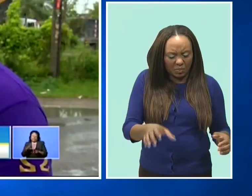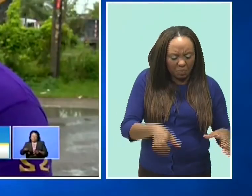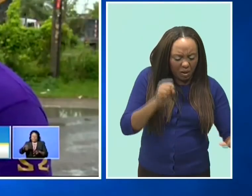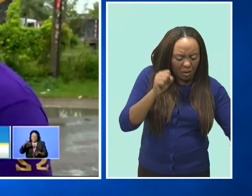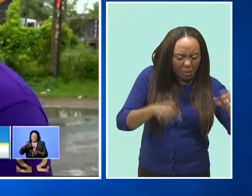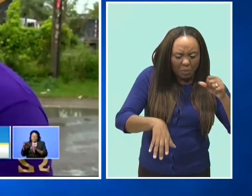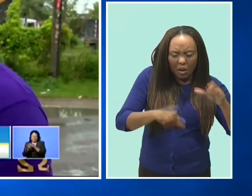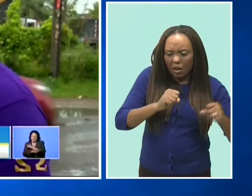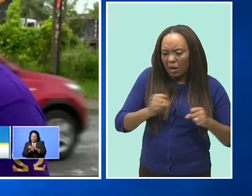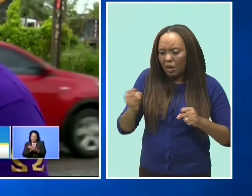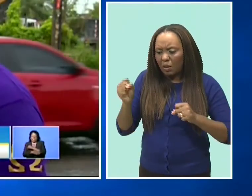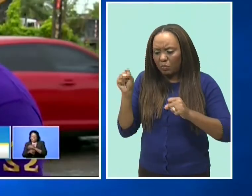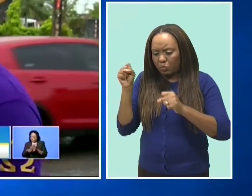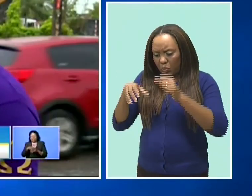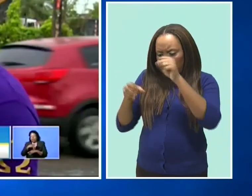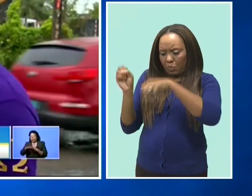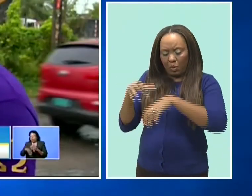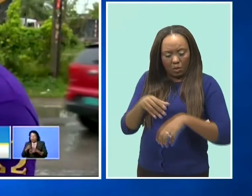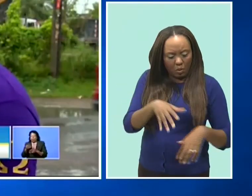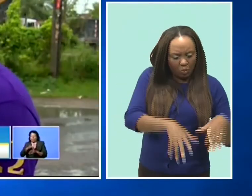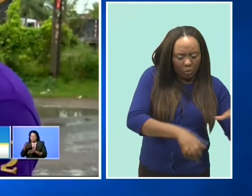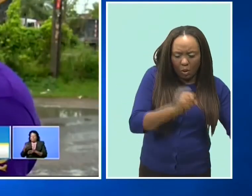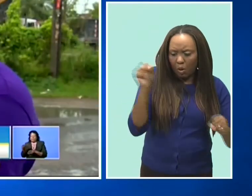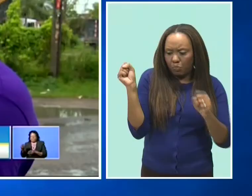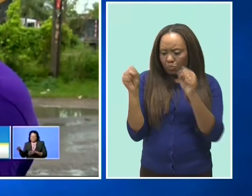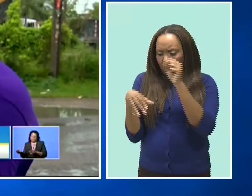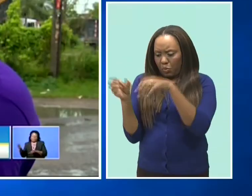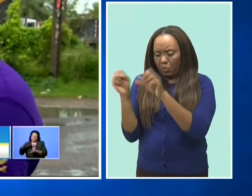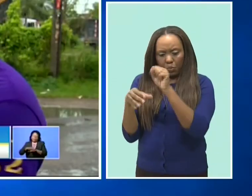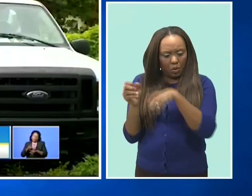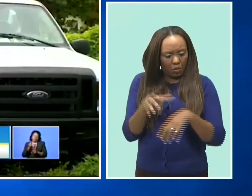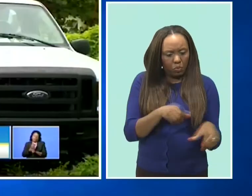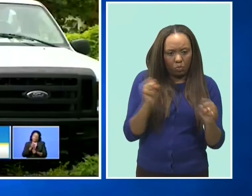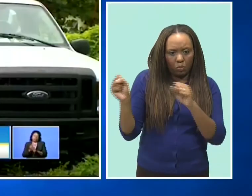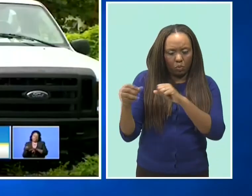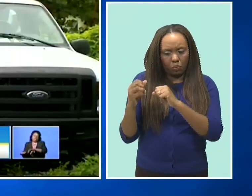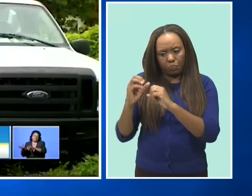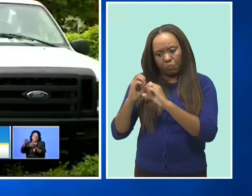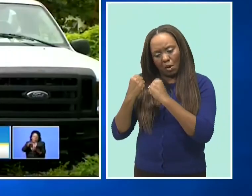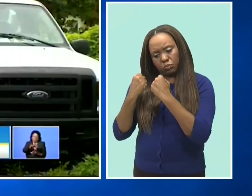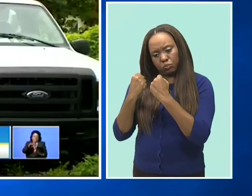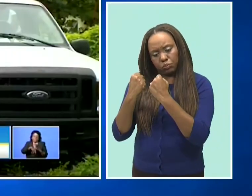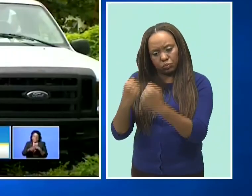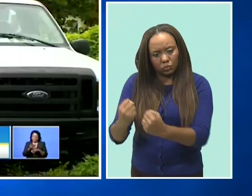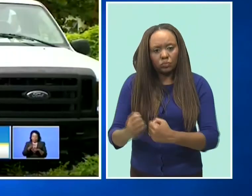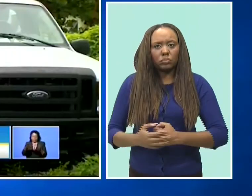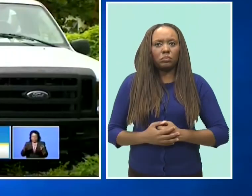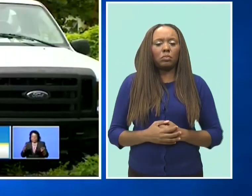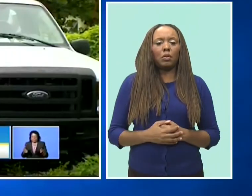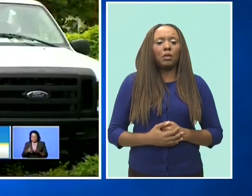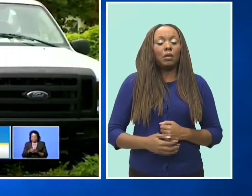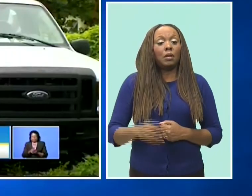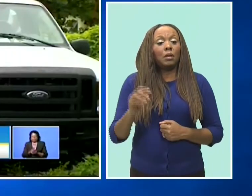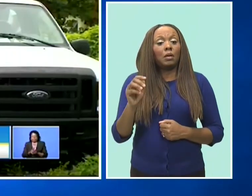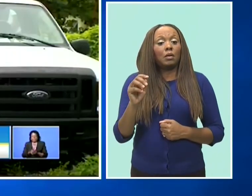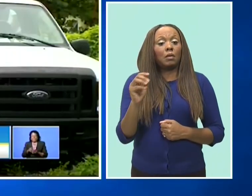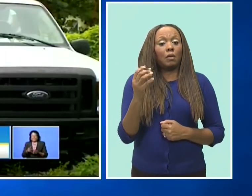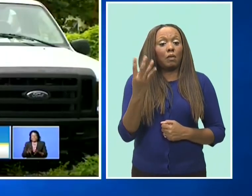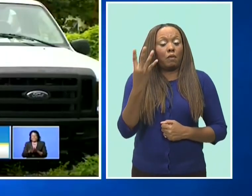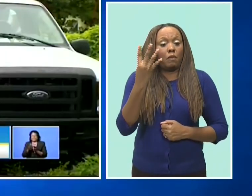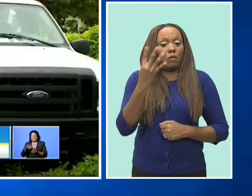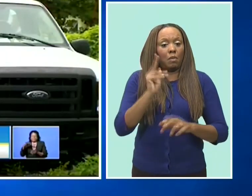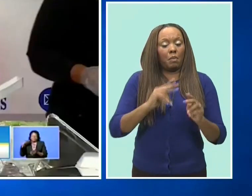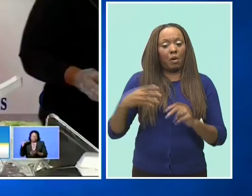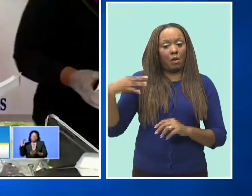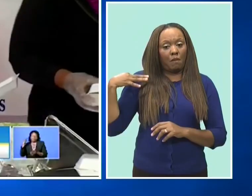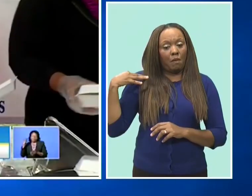old rotten furniture, putting it onto the truck and dumping them into the bin. Strawn's team began with just 4 volunteers, but over